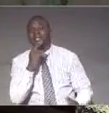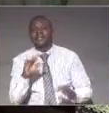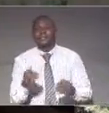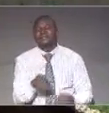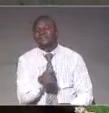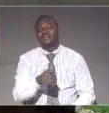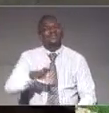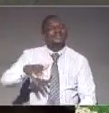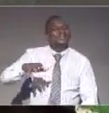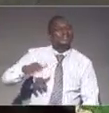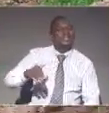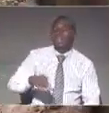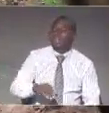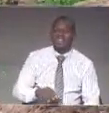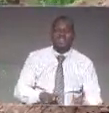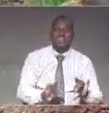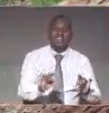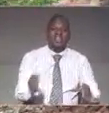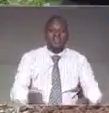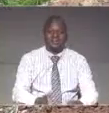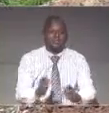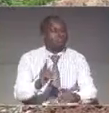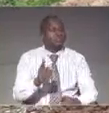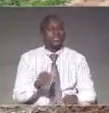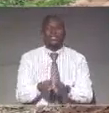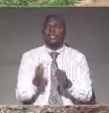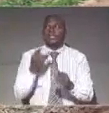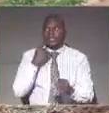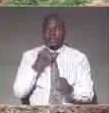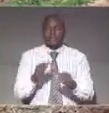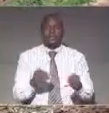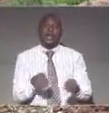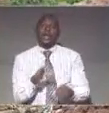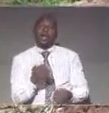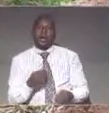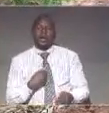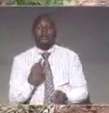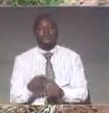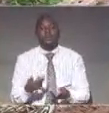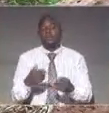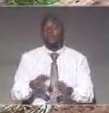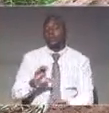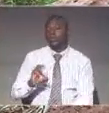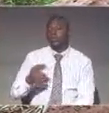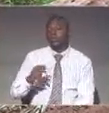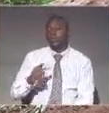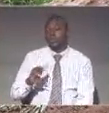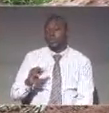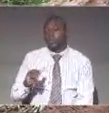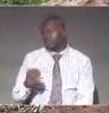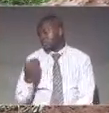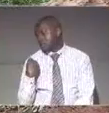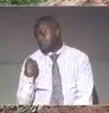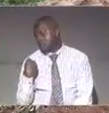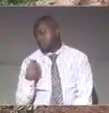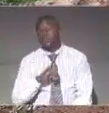zino nsulo si mazzi ga mwala. It is therefore not surprising that Kampala is always having incidents of cholera outbreaks, with the recent one